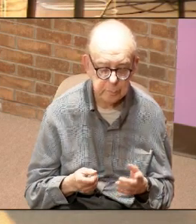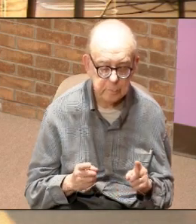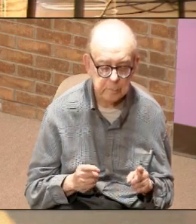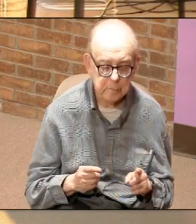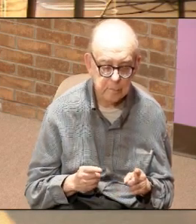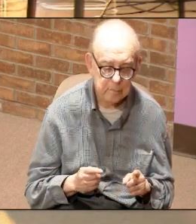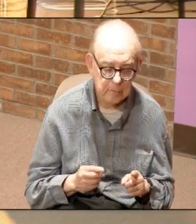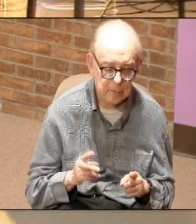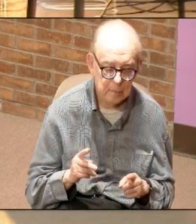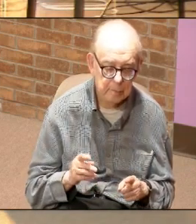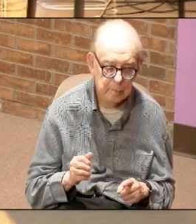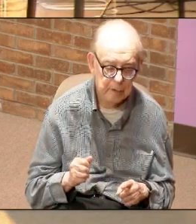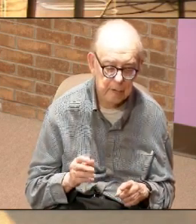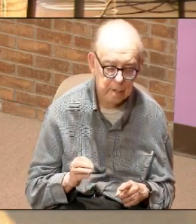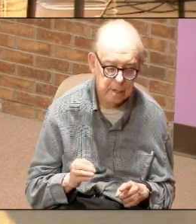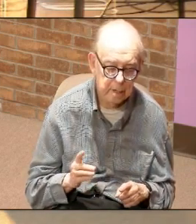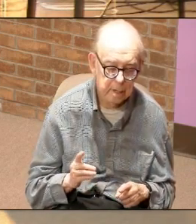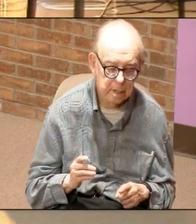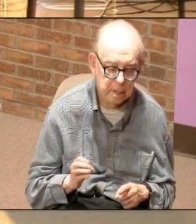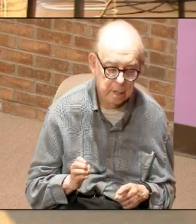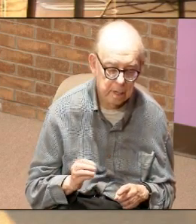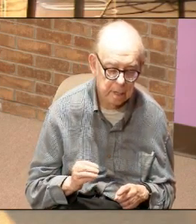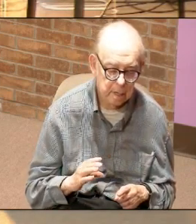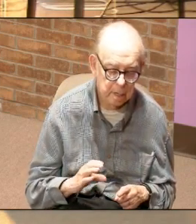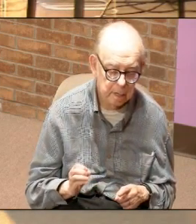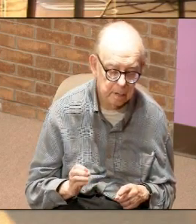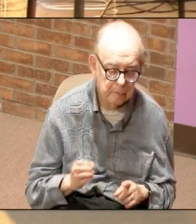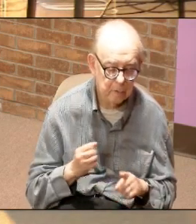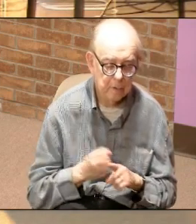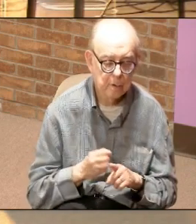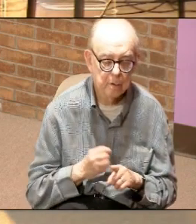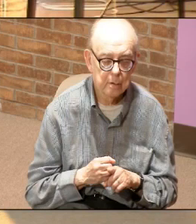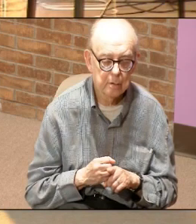when the pandemic hit in